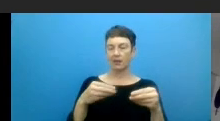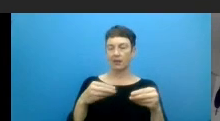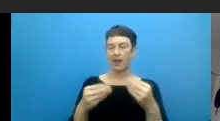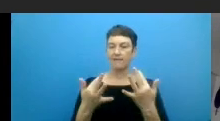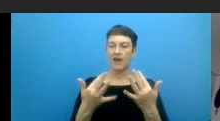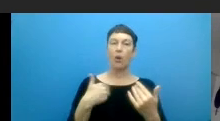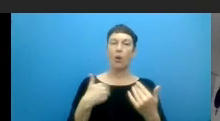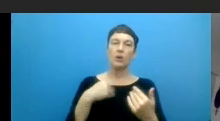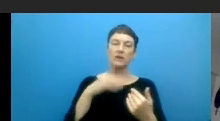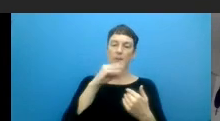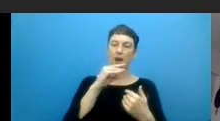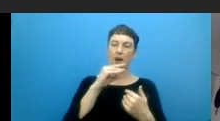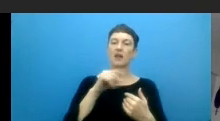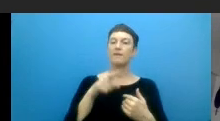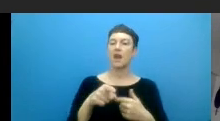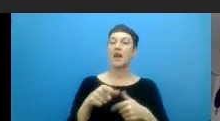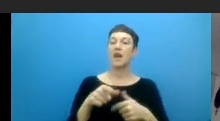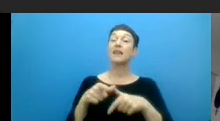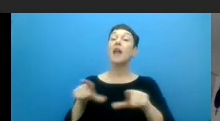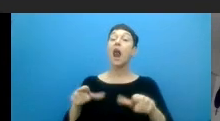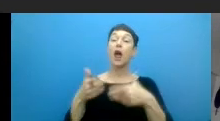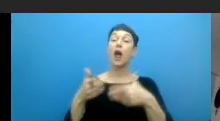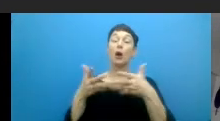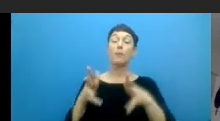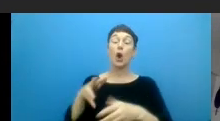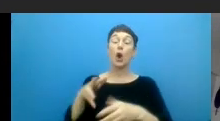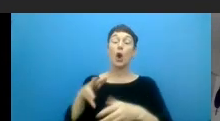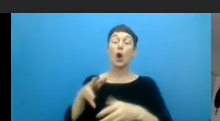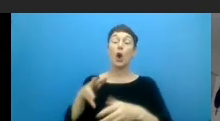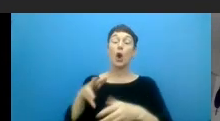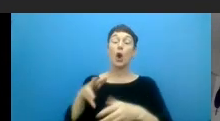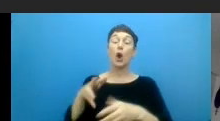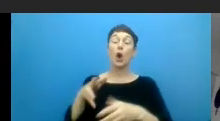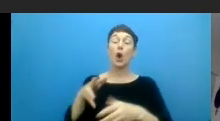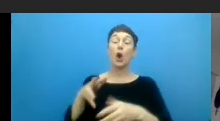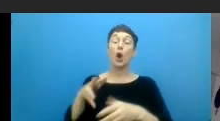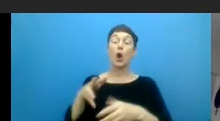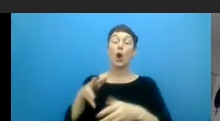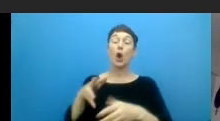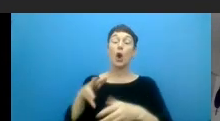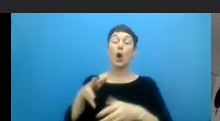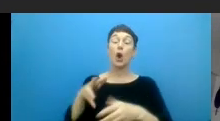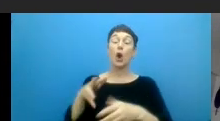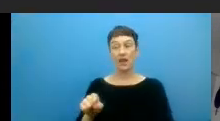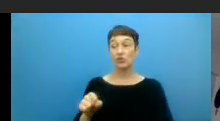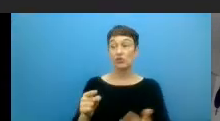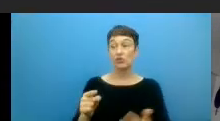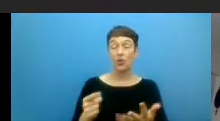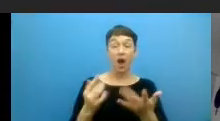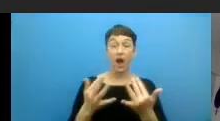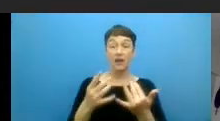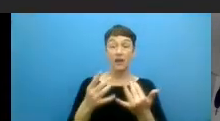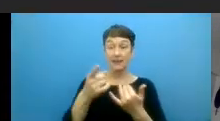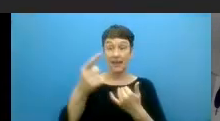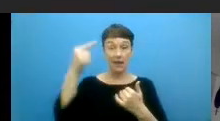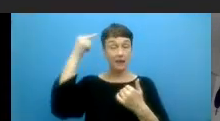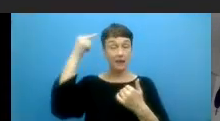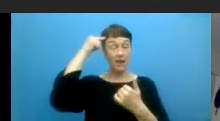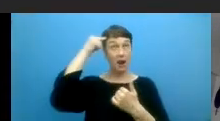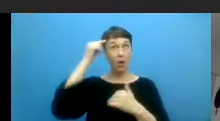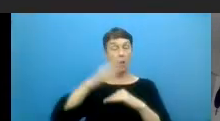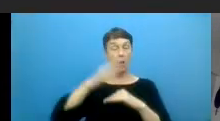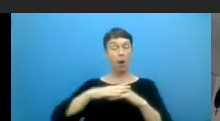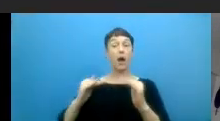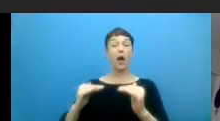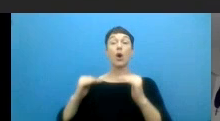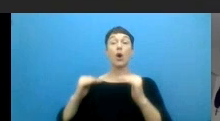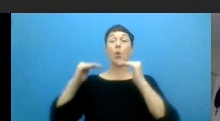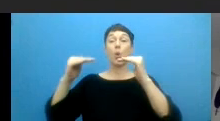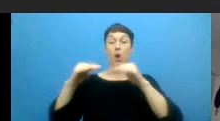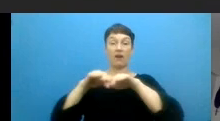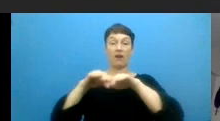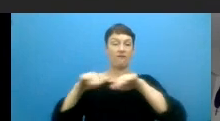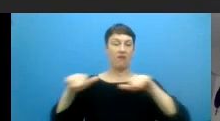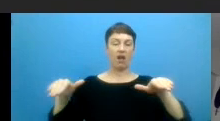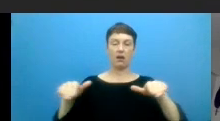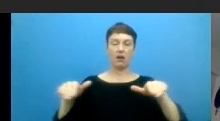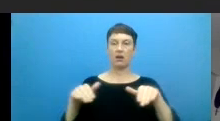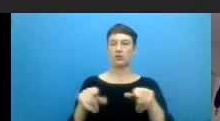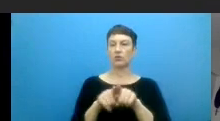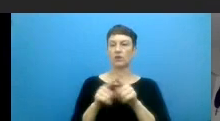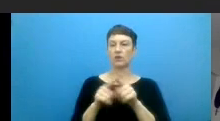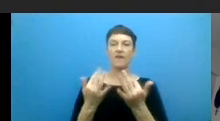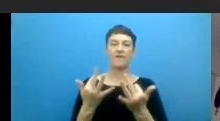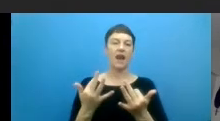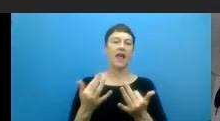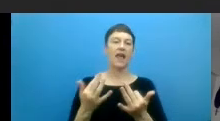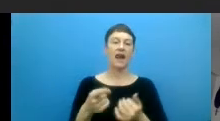in assessment, and maybe you know, even if you think at higher levels, when students have to